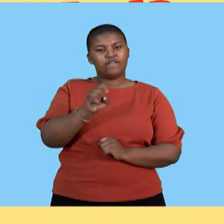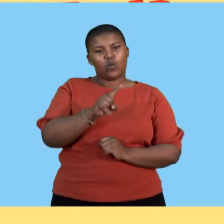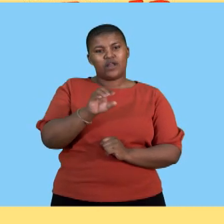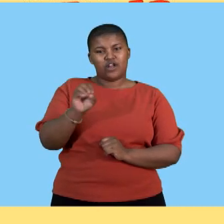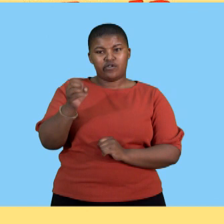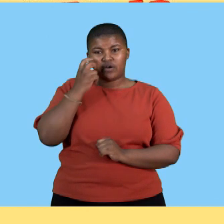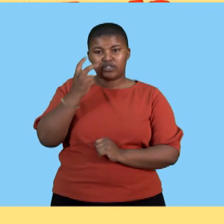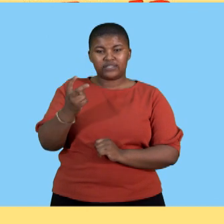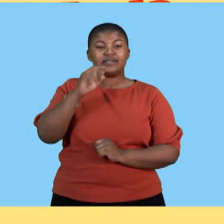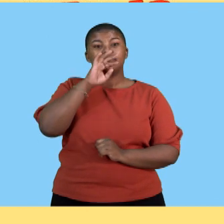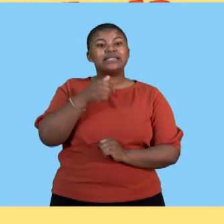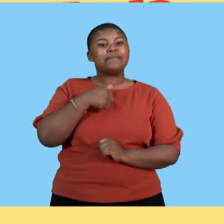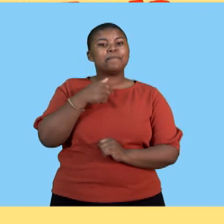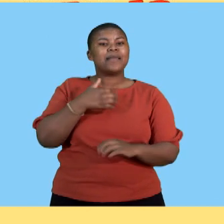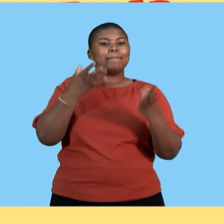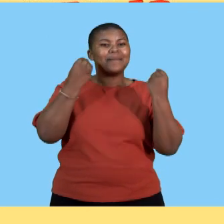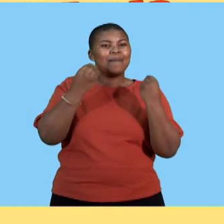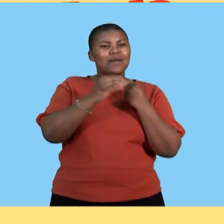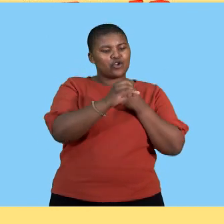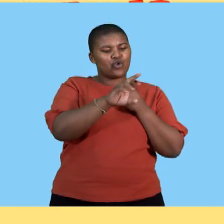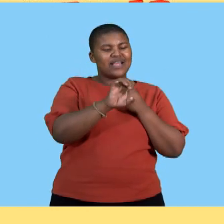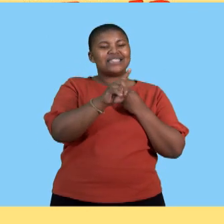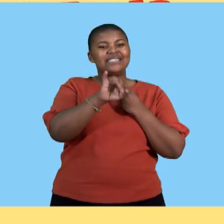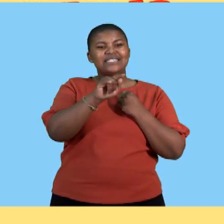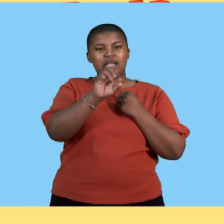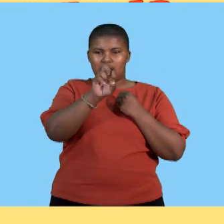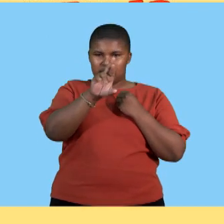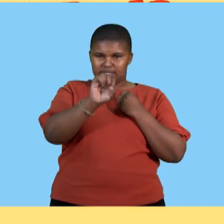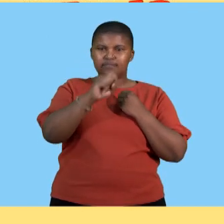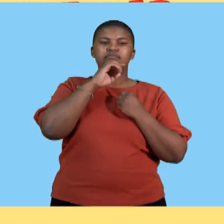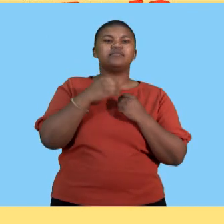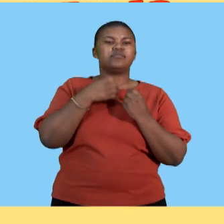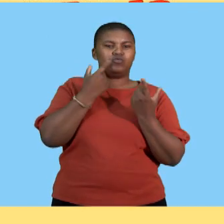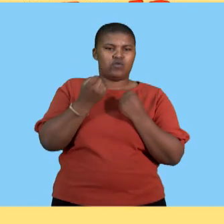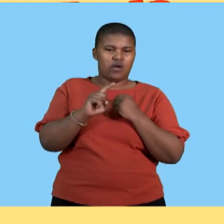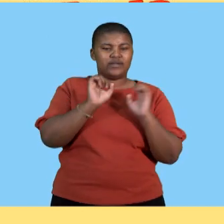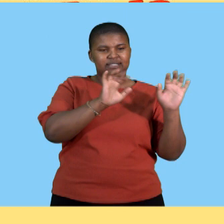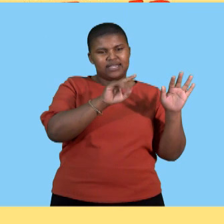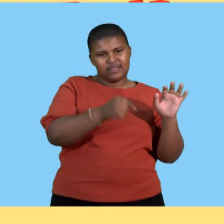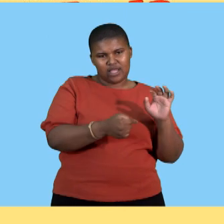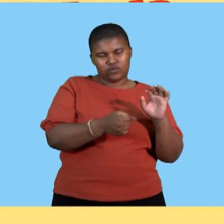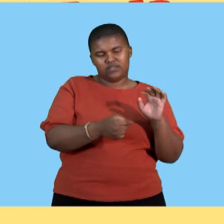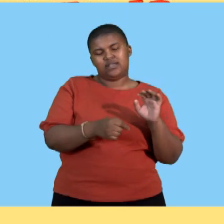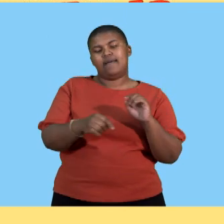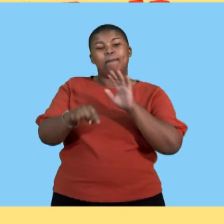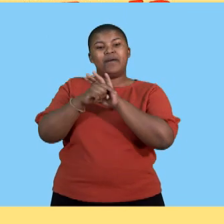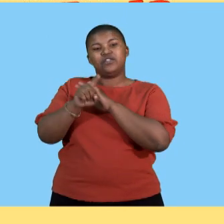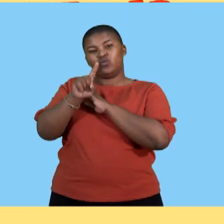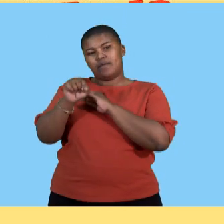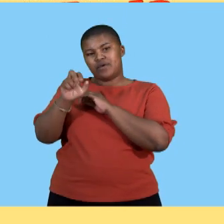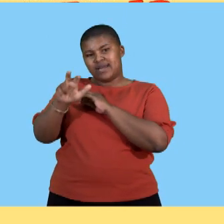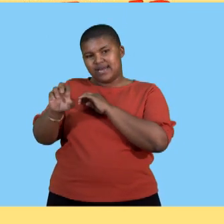my 100 rands. So for me to get creditors for salaries, I would then say 10,000 minus